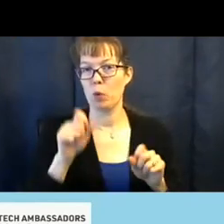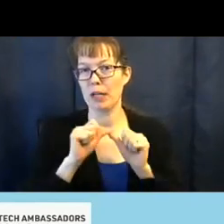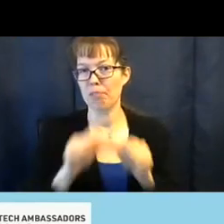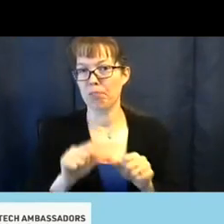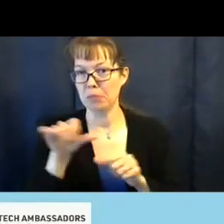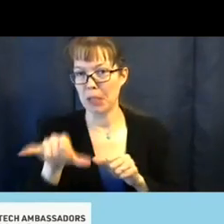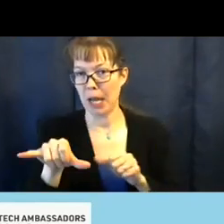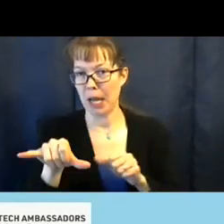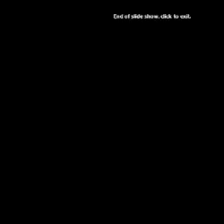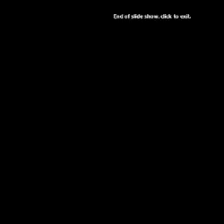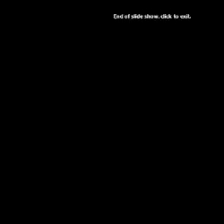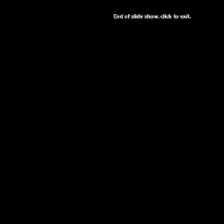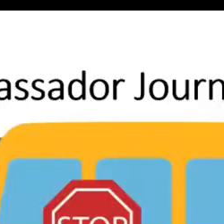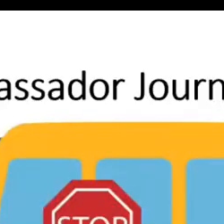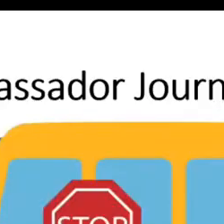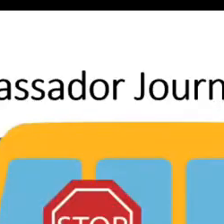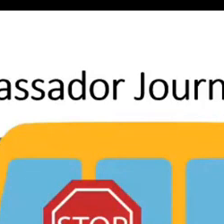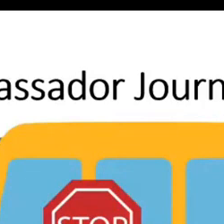So, here's what I'm going to do officially.